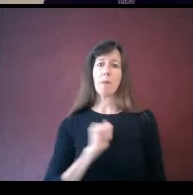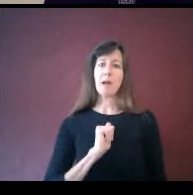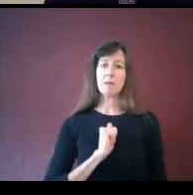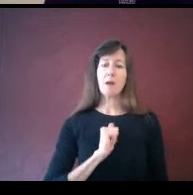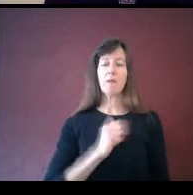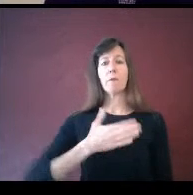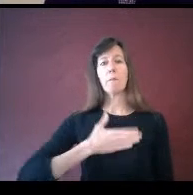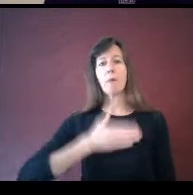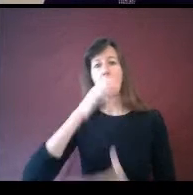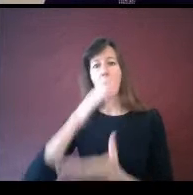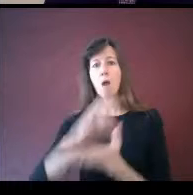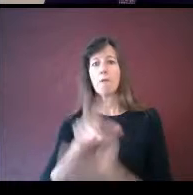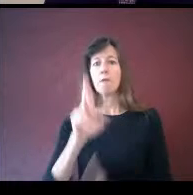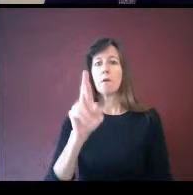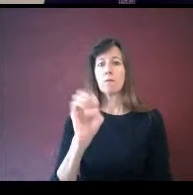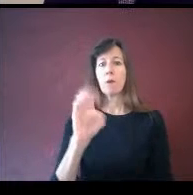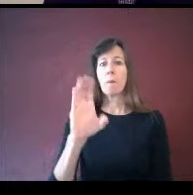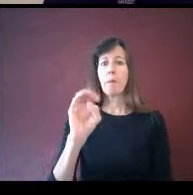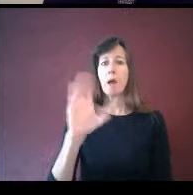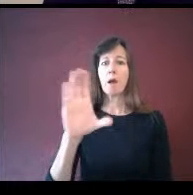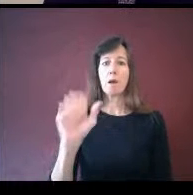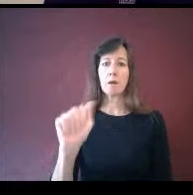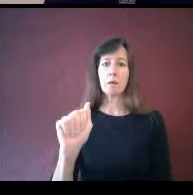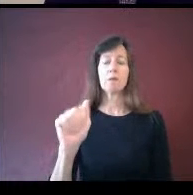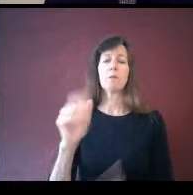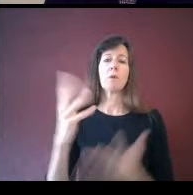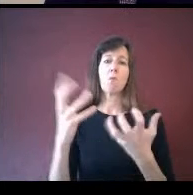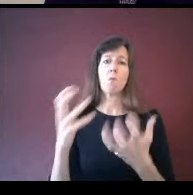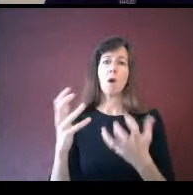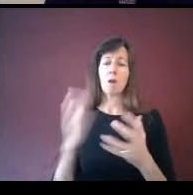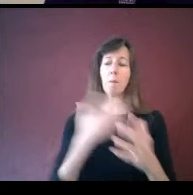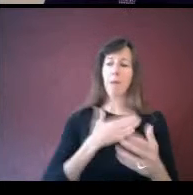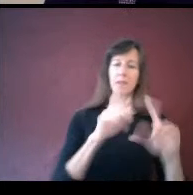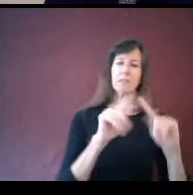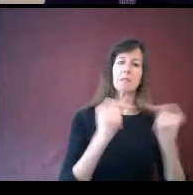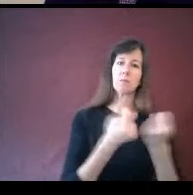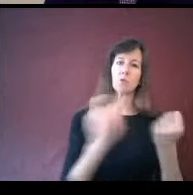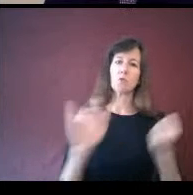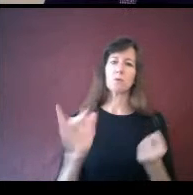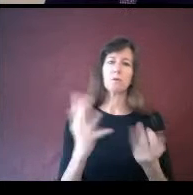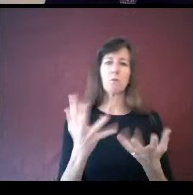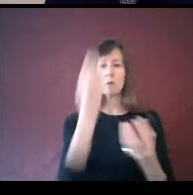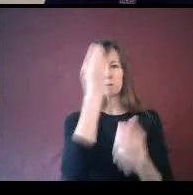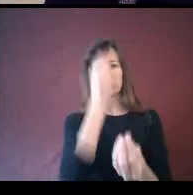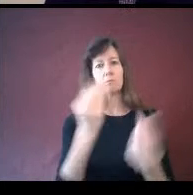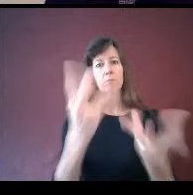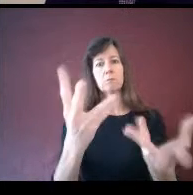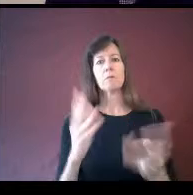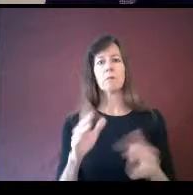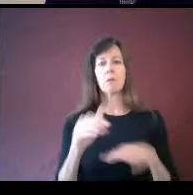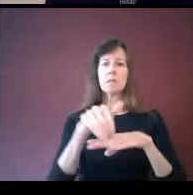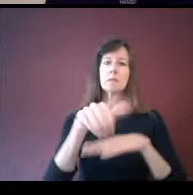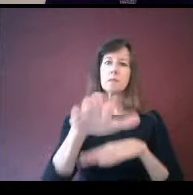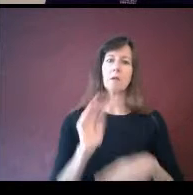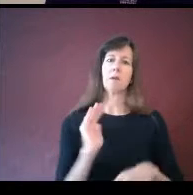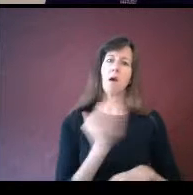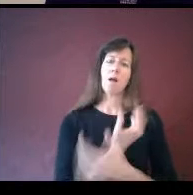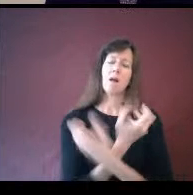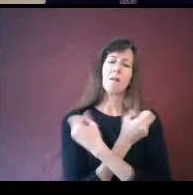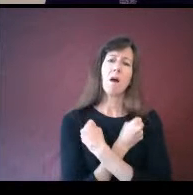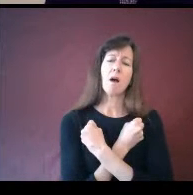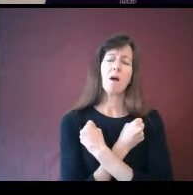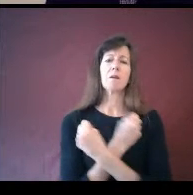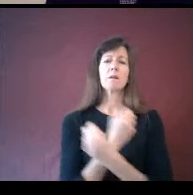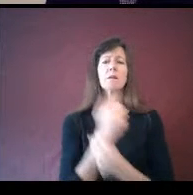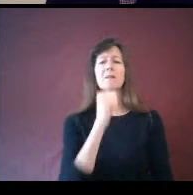our condolences and our love to all those affected, not just with losing someone, but with their